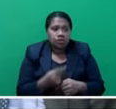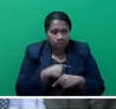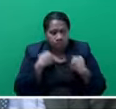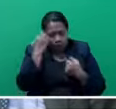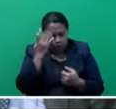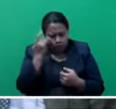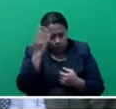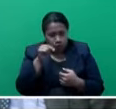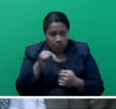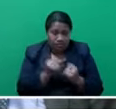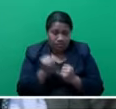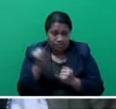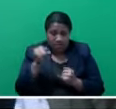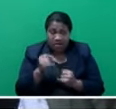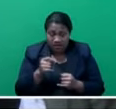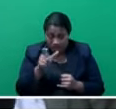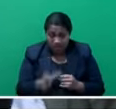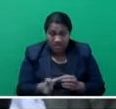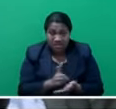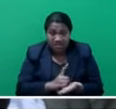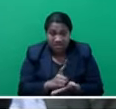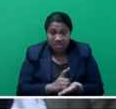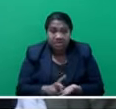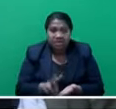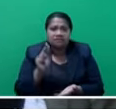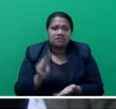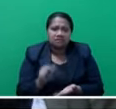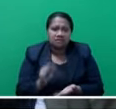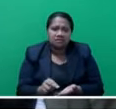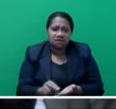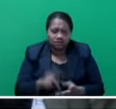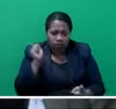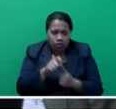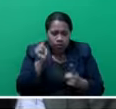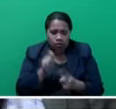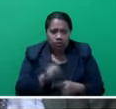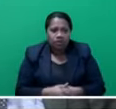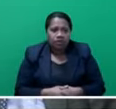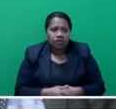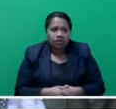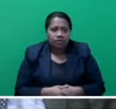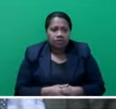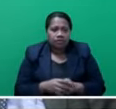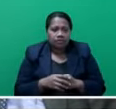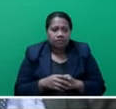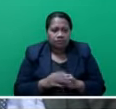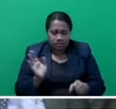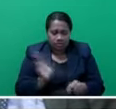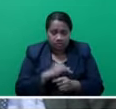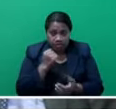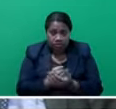of the severity of the patient's disease and the requirement for timely treatment and medical intervention to ensure maximum benefit,